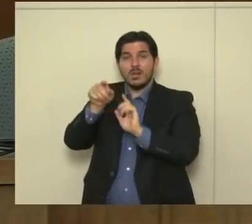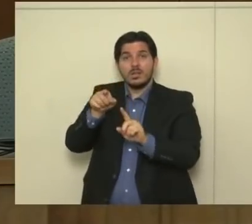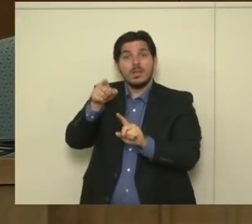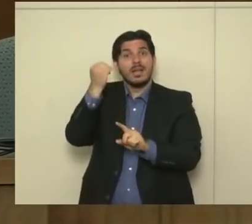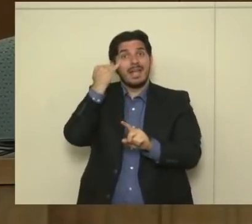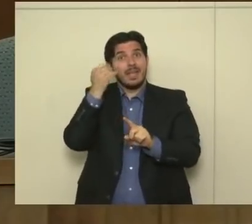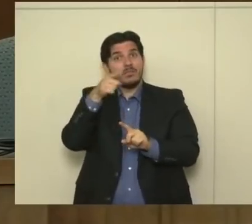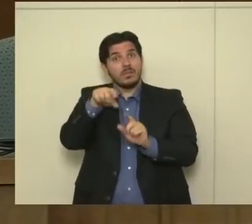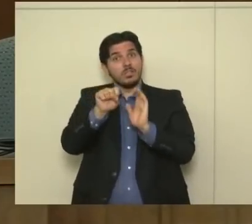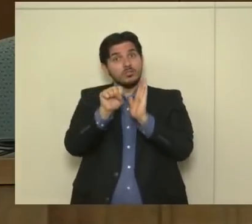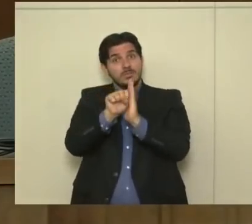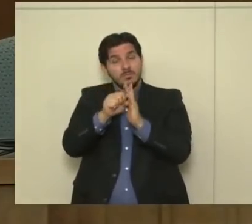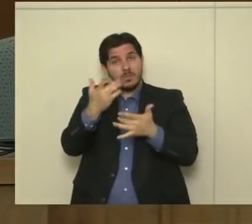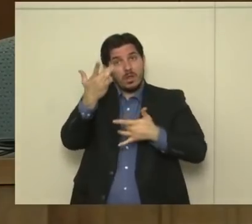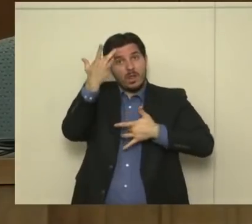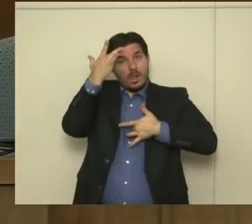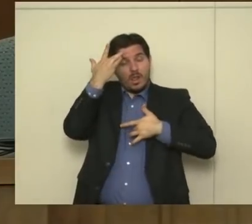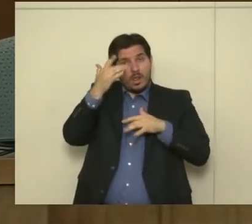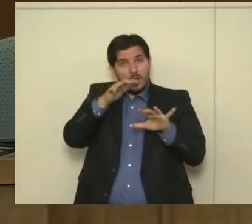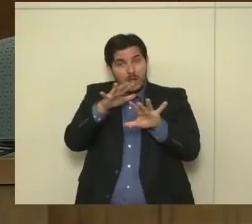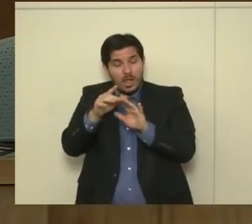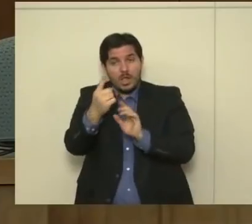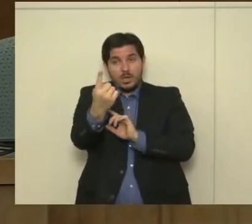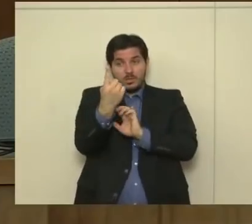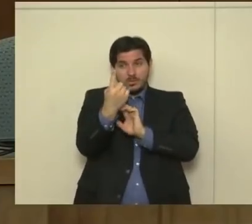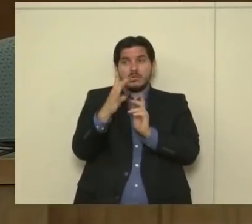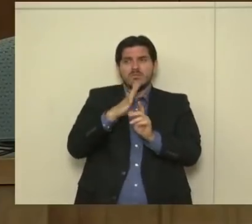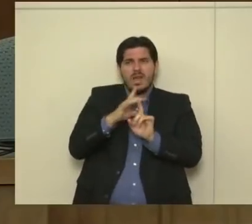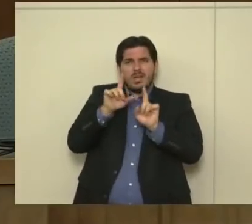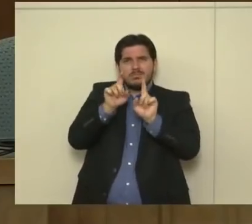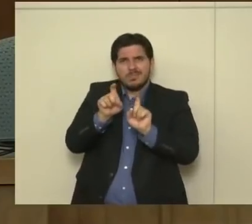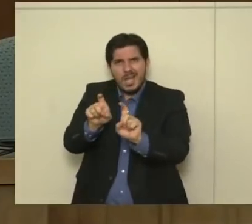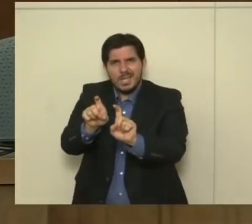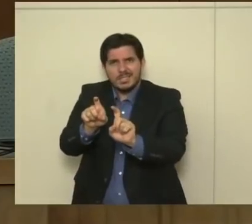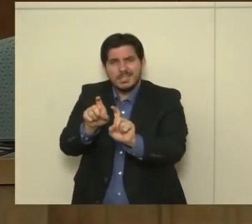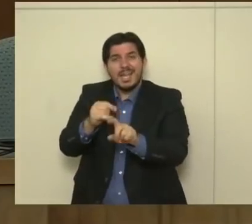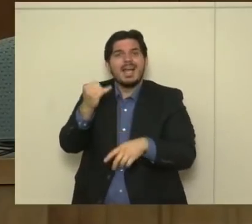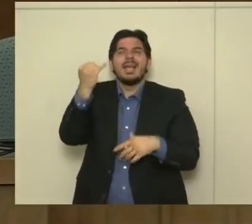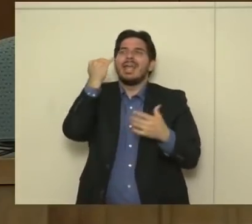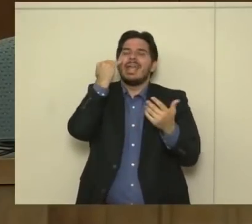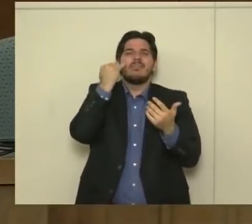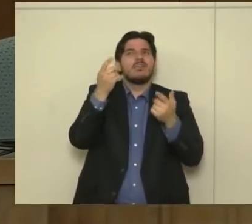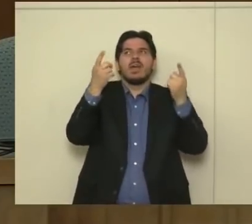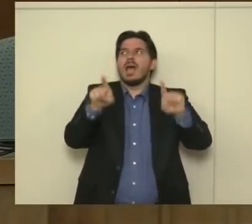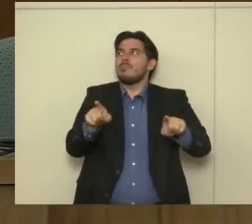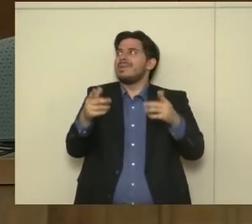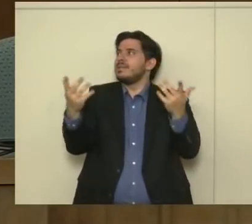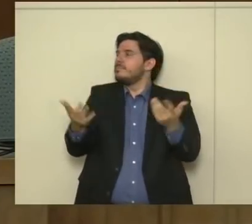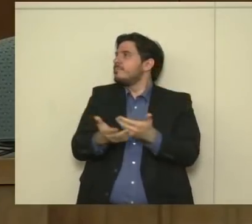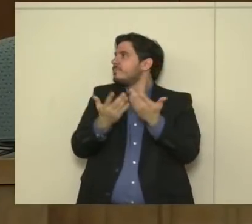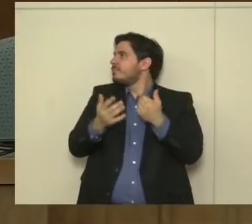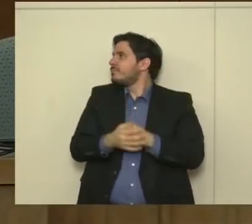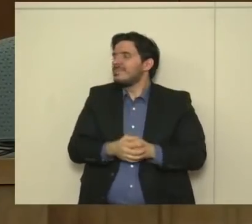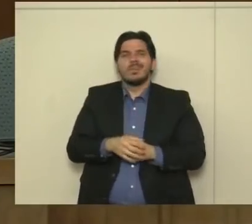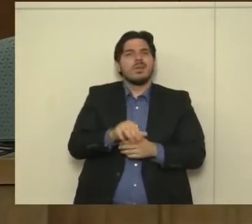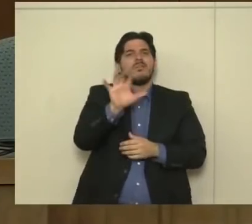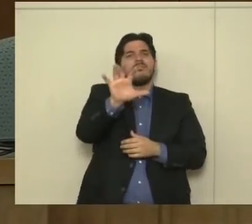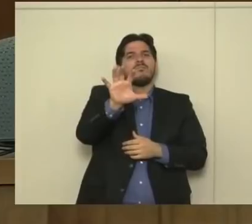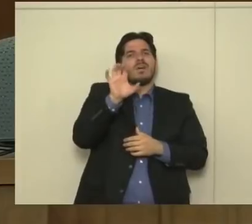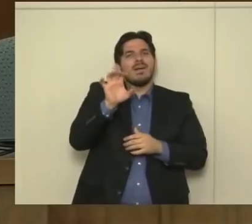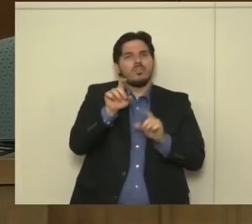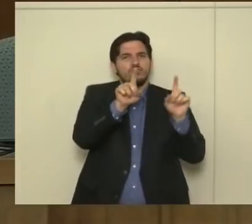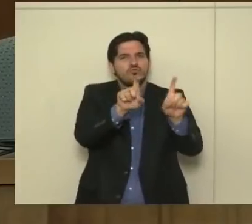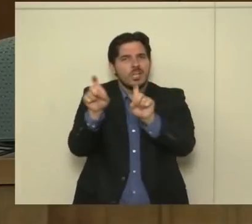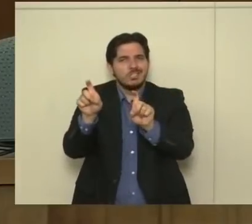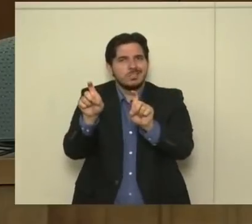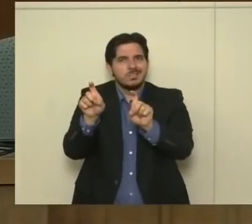if we have 5,000 tests a day now and find 100 cases, our modeling would suggest if we did another 10,000,